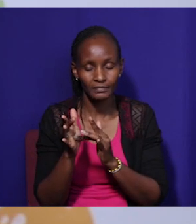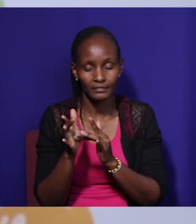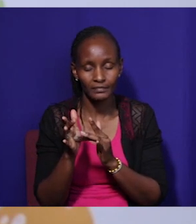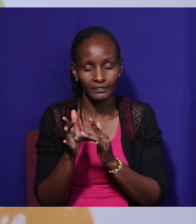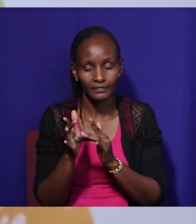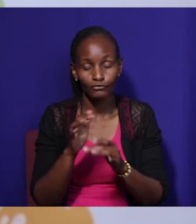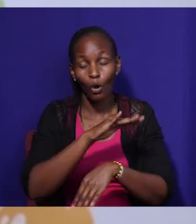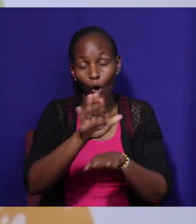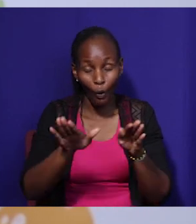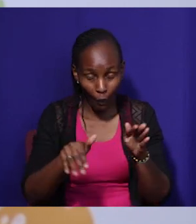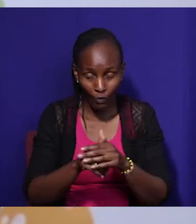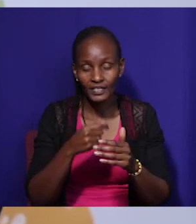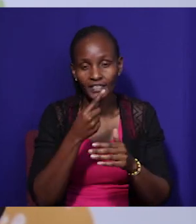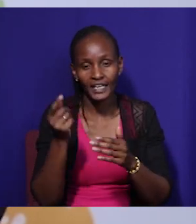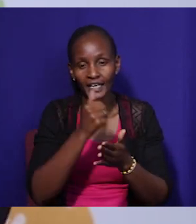And we all say,